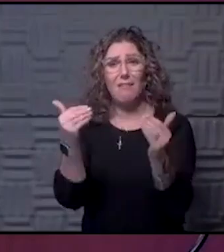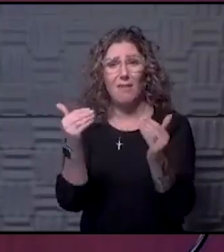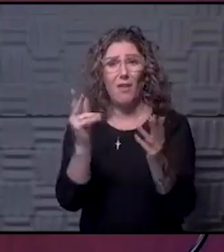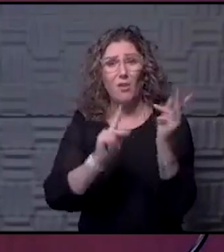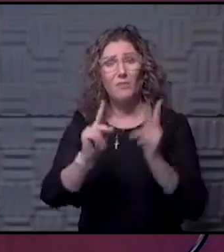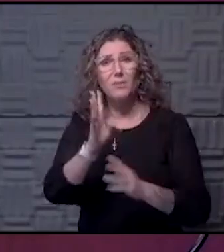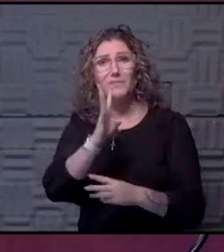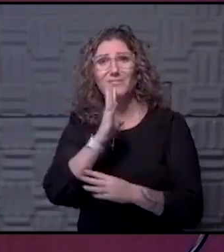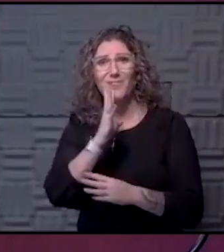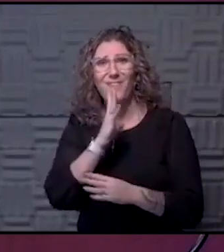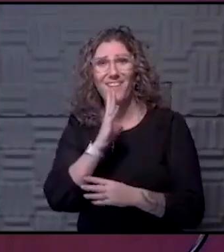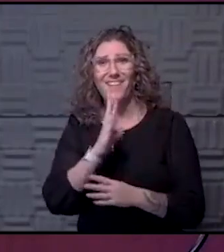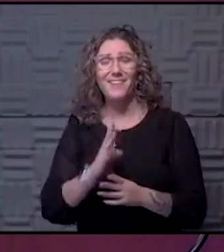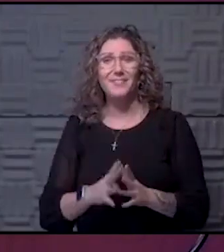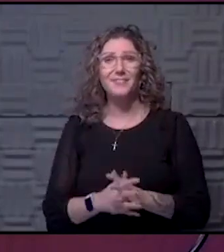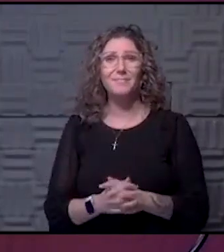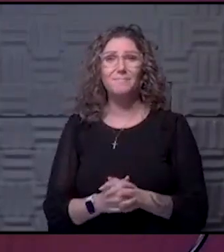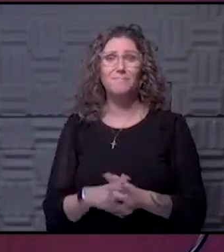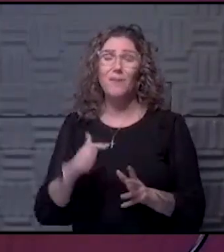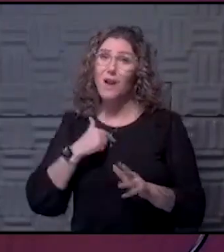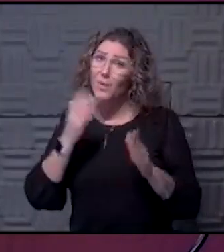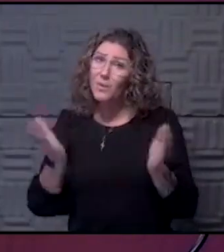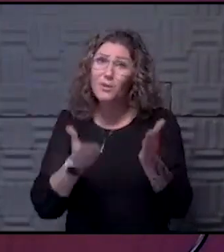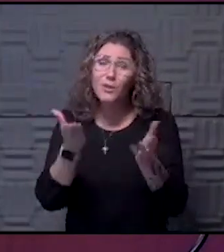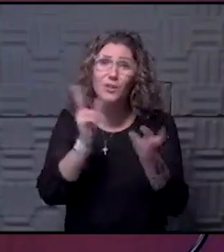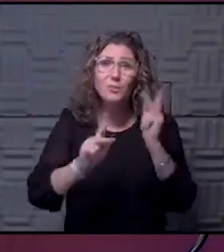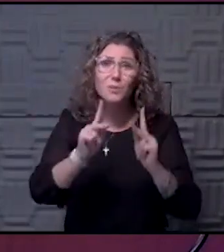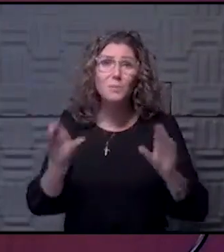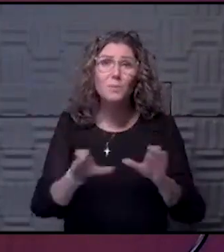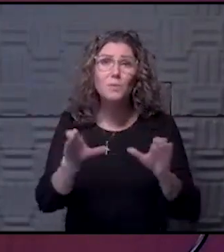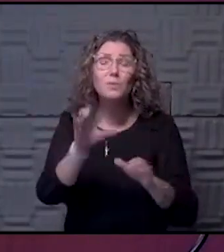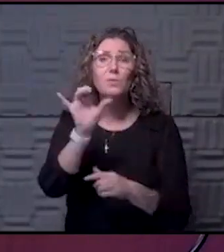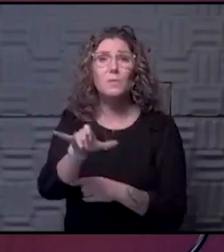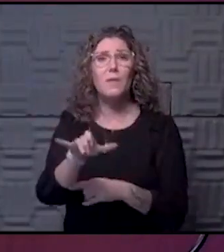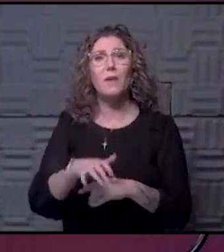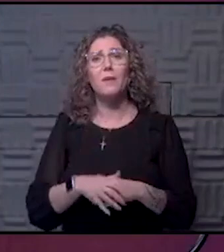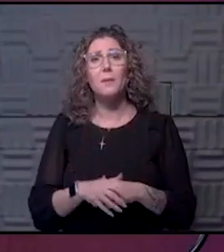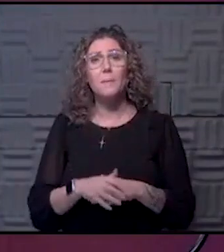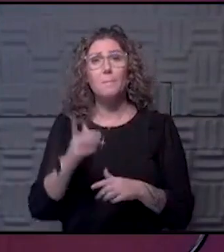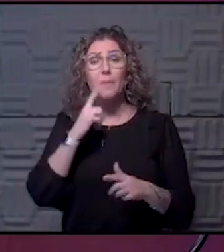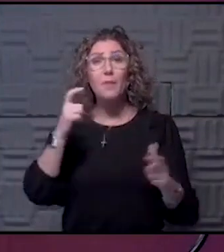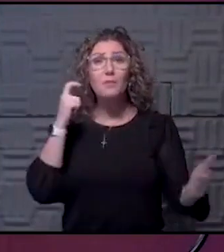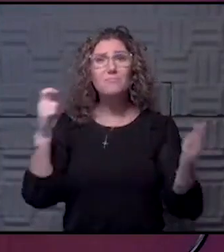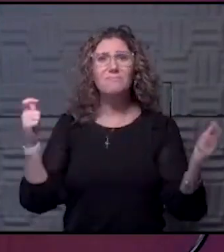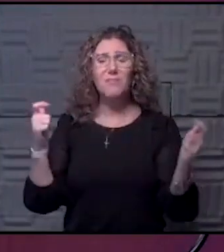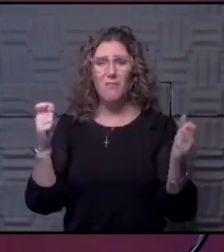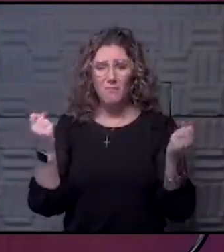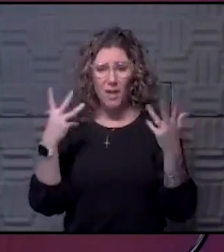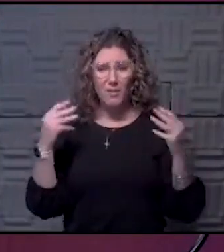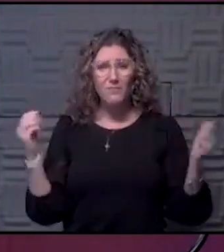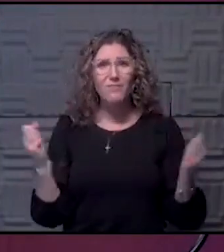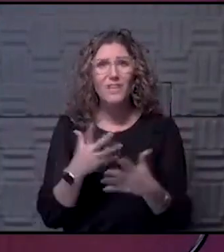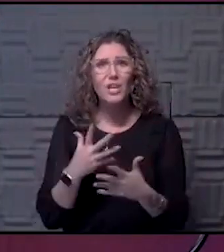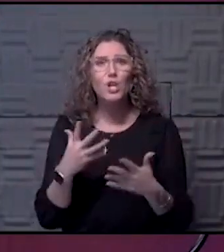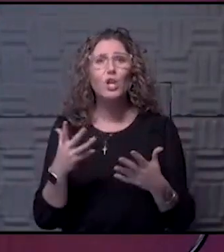talk, I would encourage people to do that. I have a large amount of fear about what